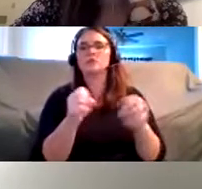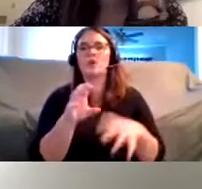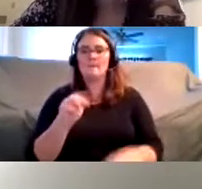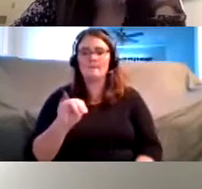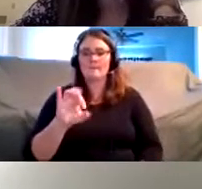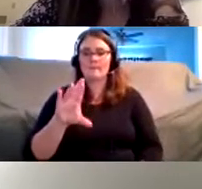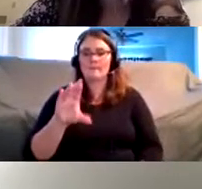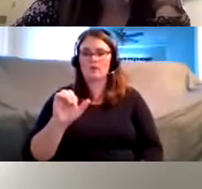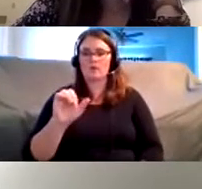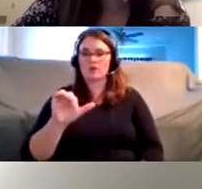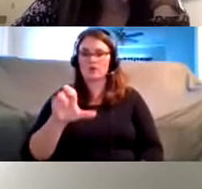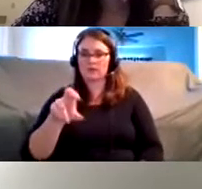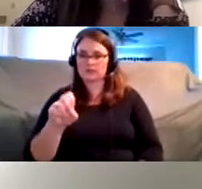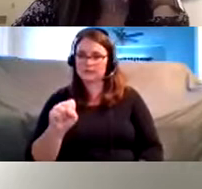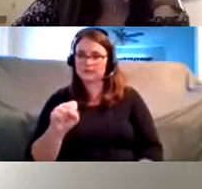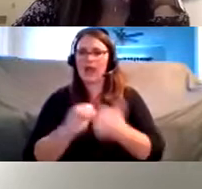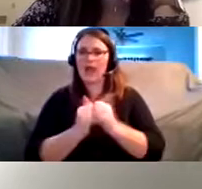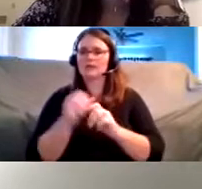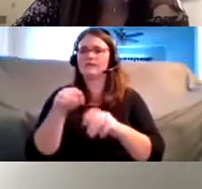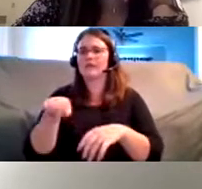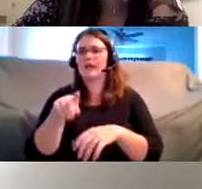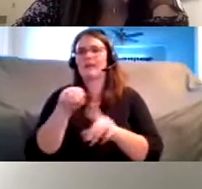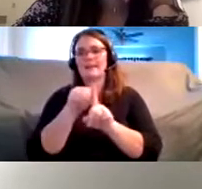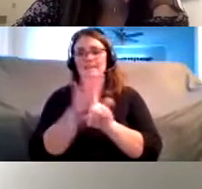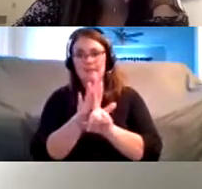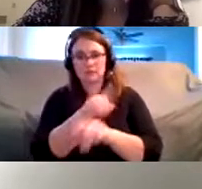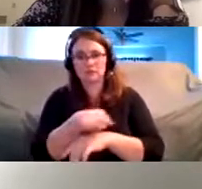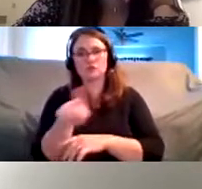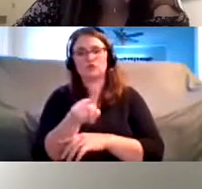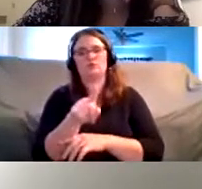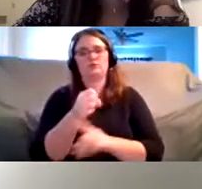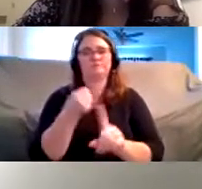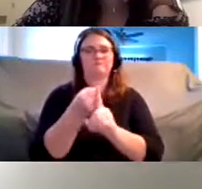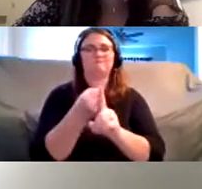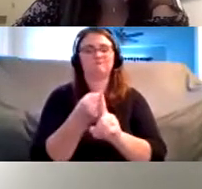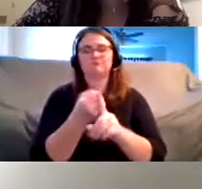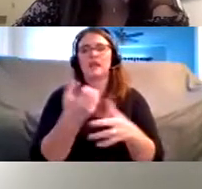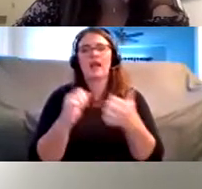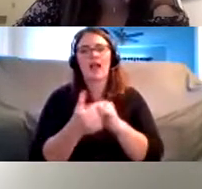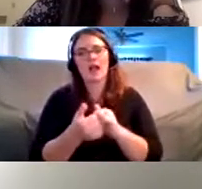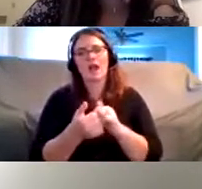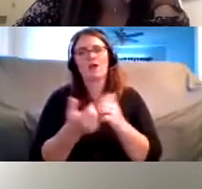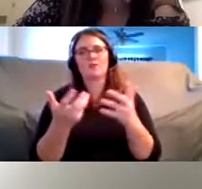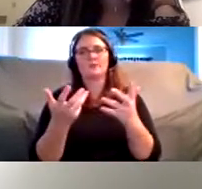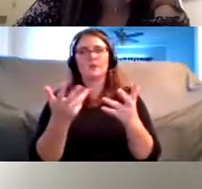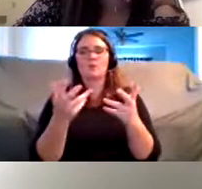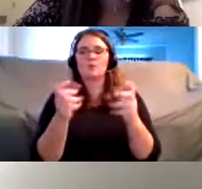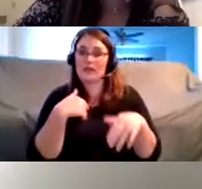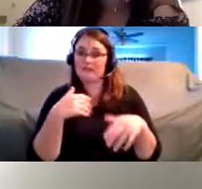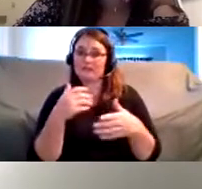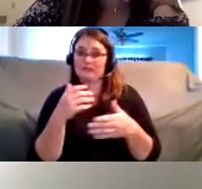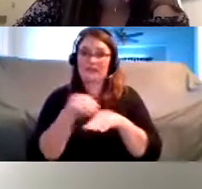provide examples and maybe give us some tips of how do you get out of that situation? Or how do